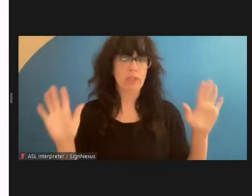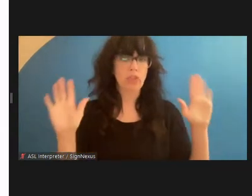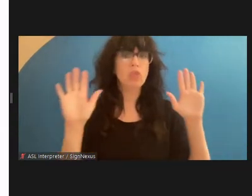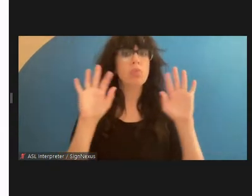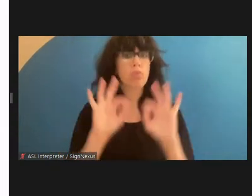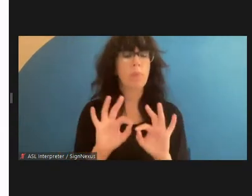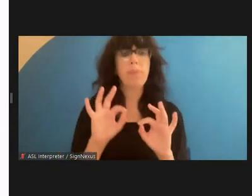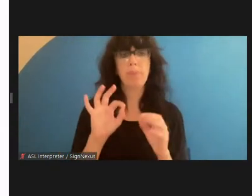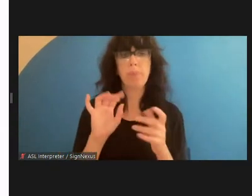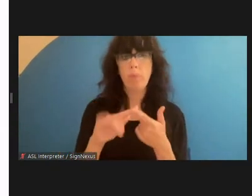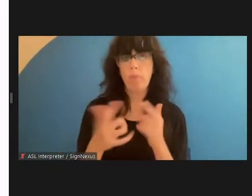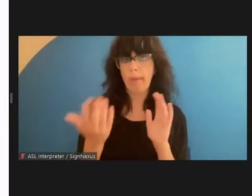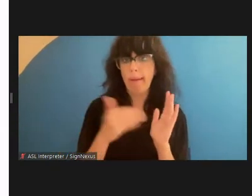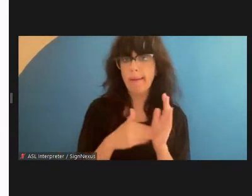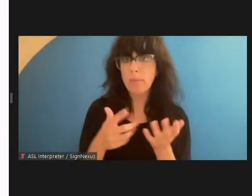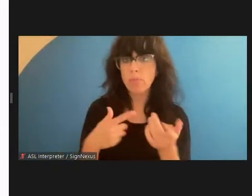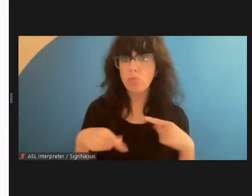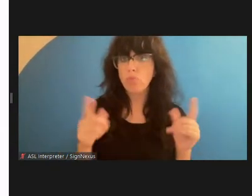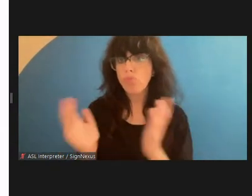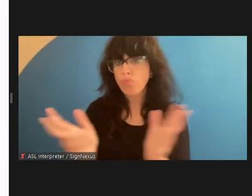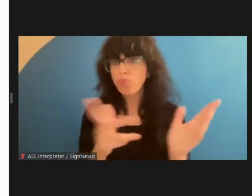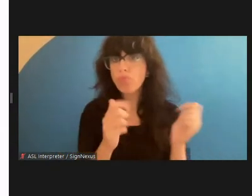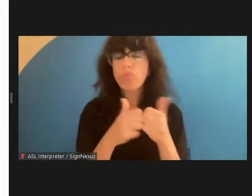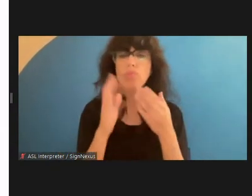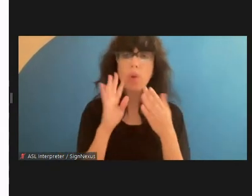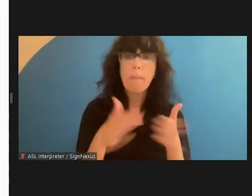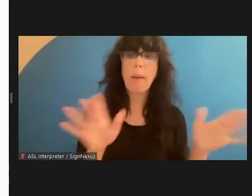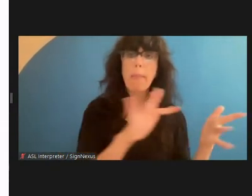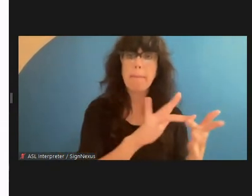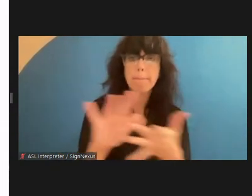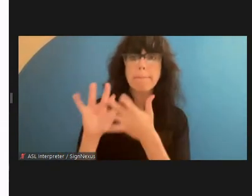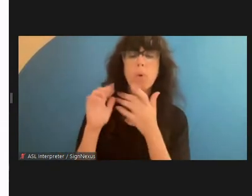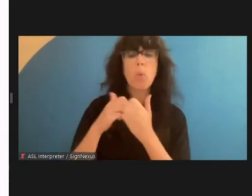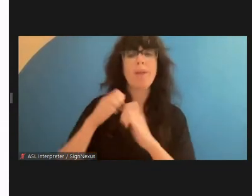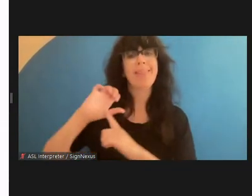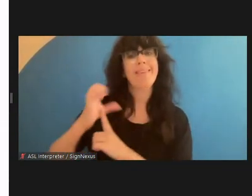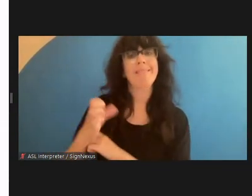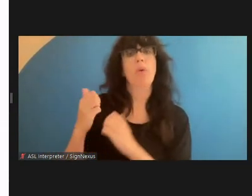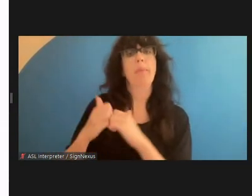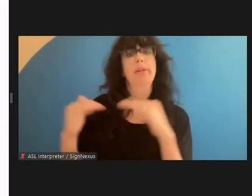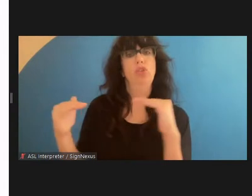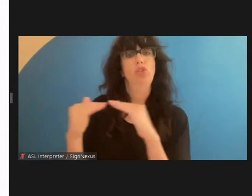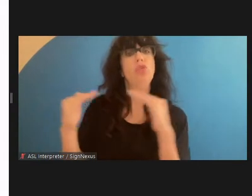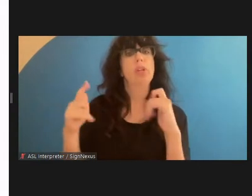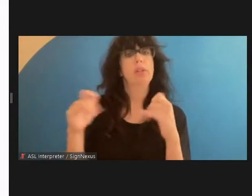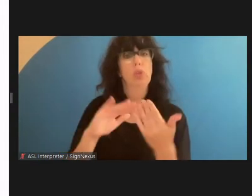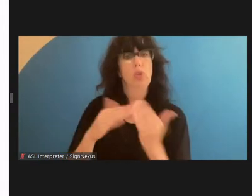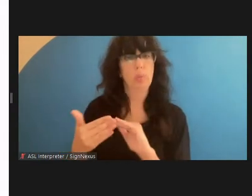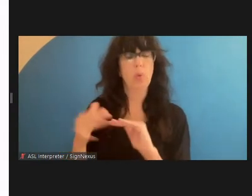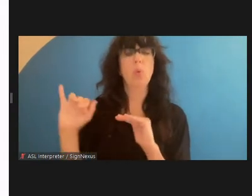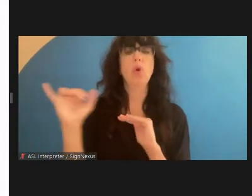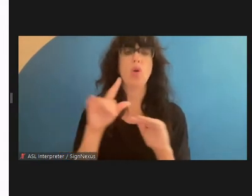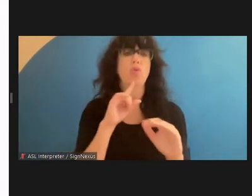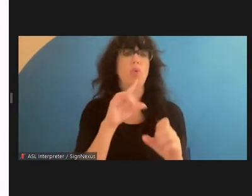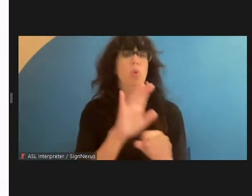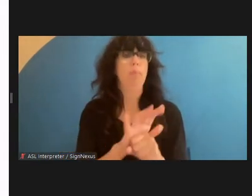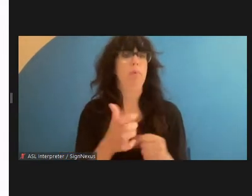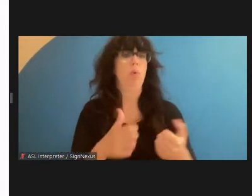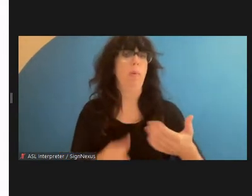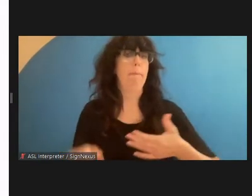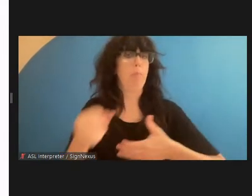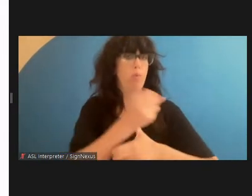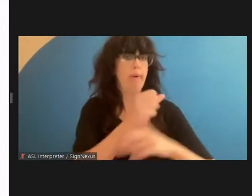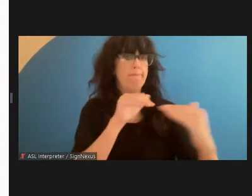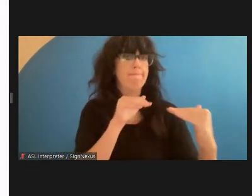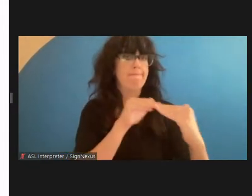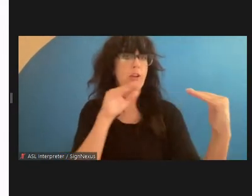again through our conversations and public outreach and particularly with environmental justice communities we are also committed to prioritizing equity and